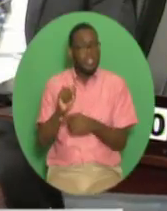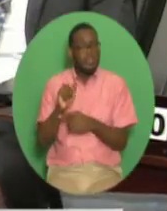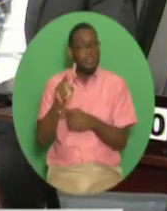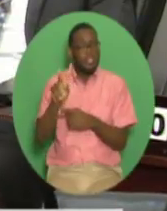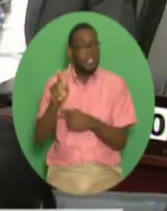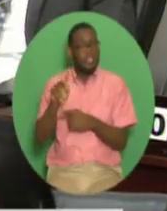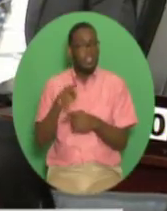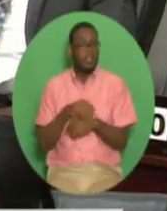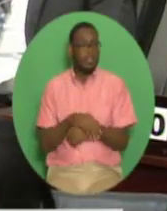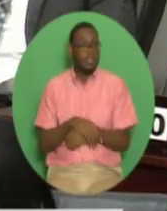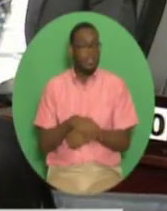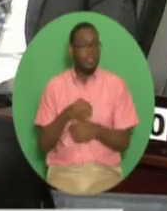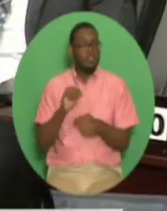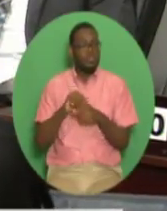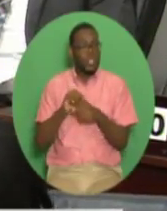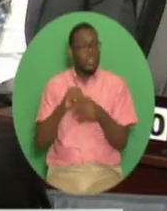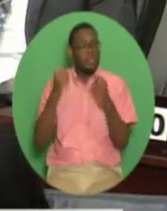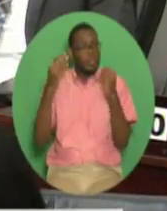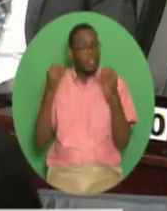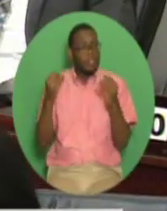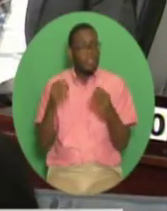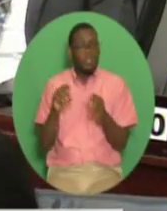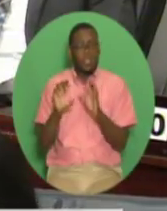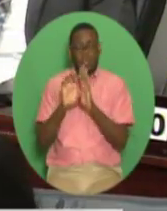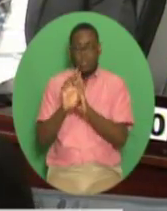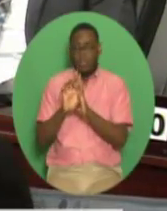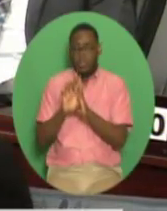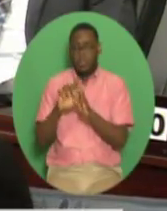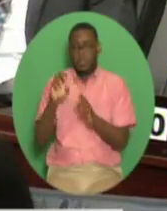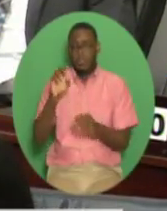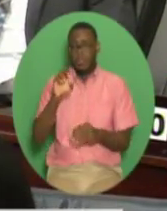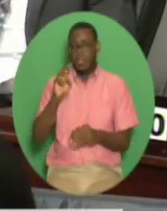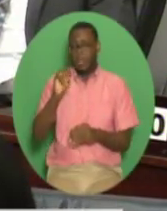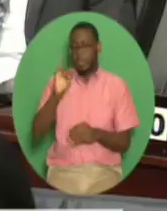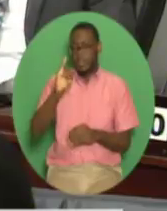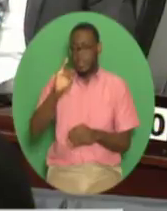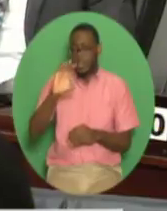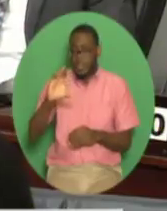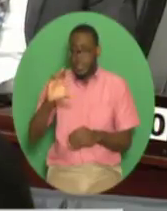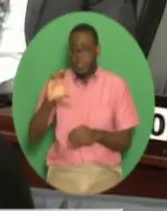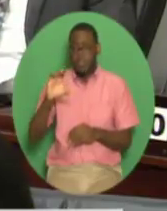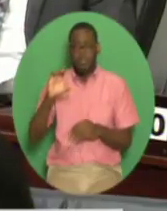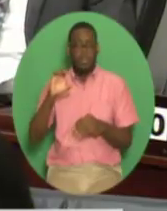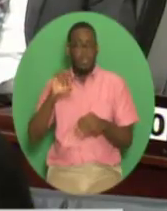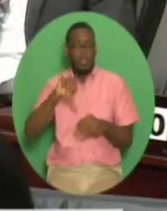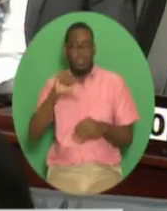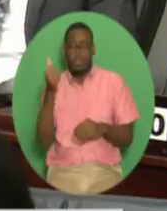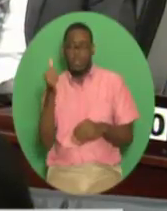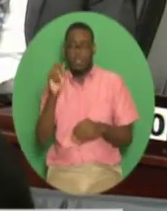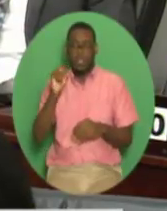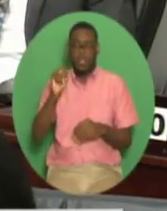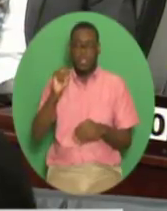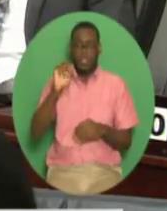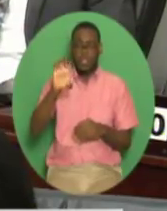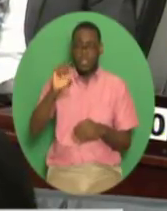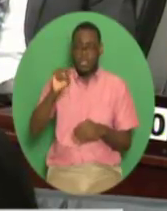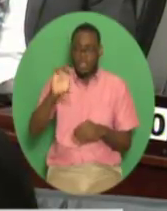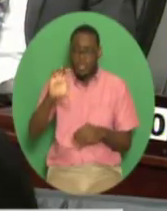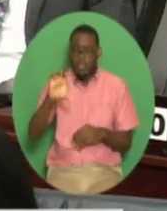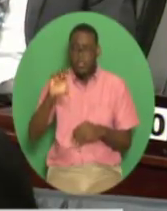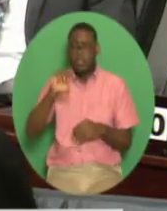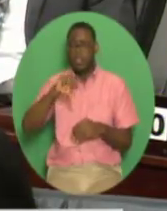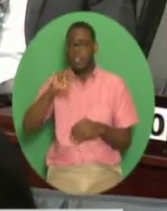training. For example, we have MIC IT, we have the NESC, we have